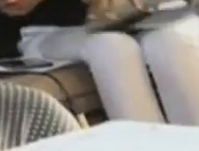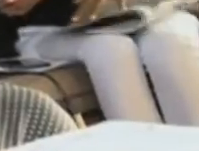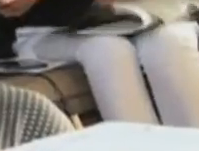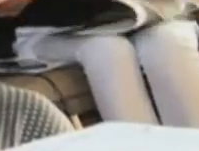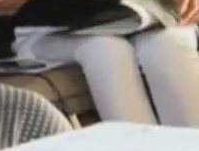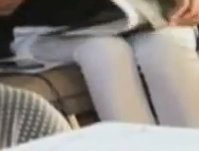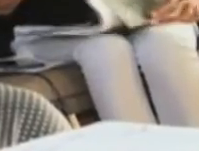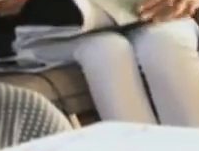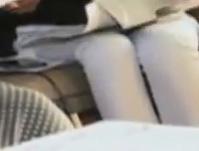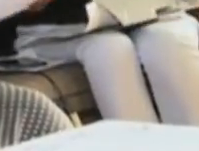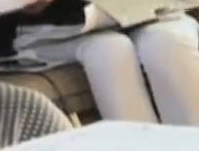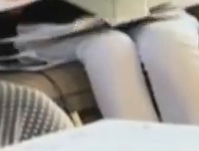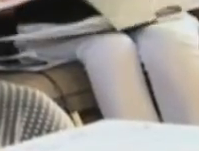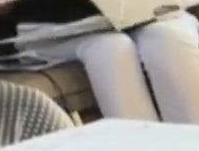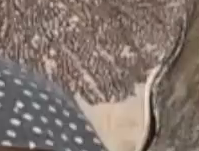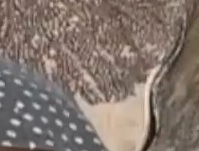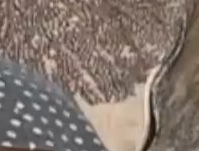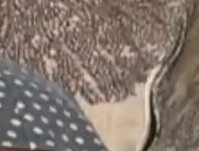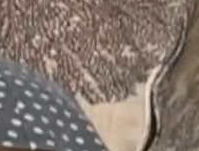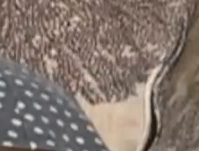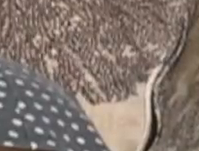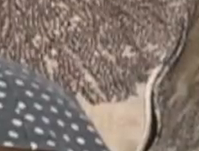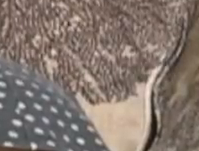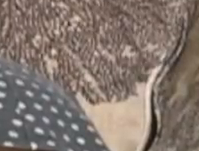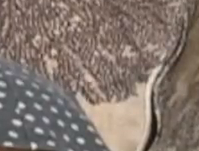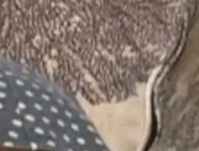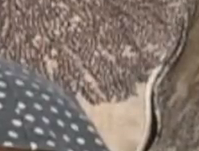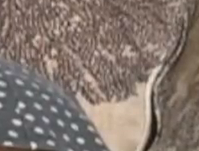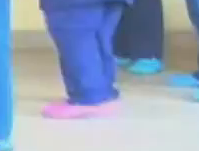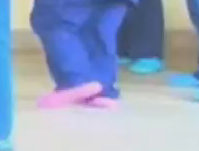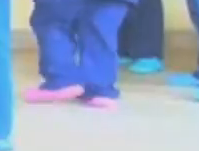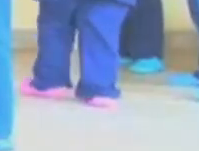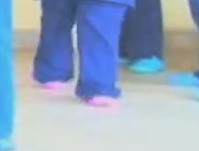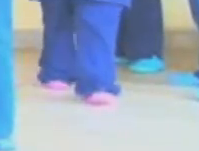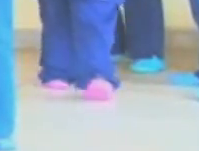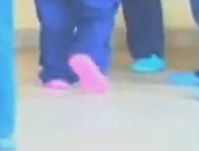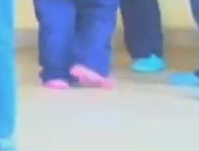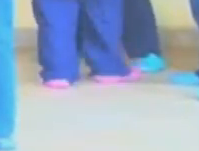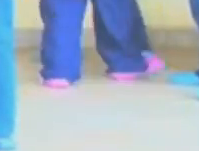A family's painful pursuit of elusive justice.